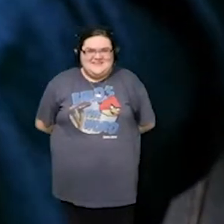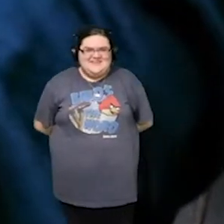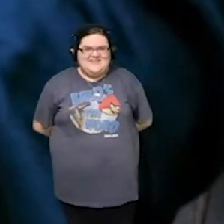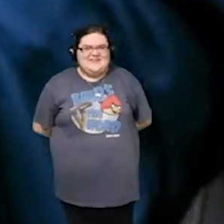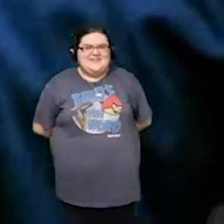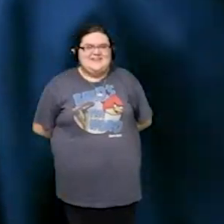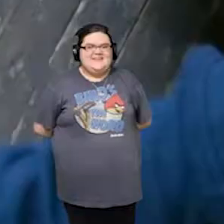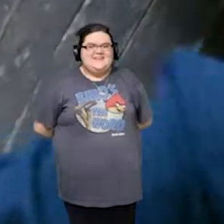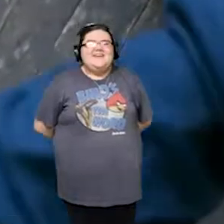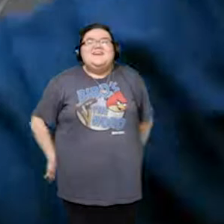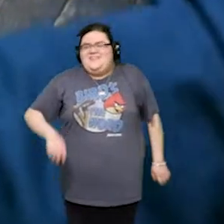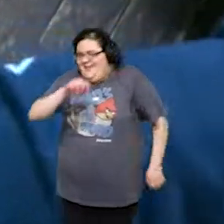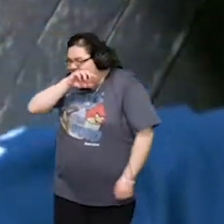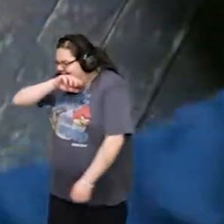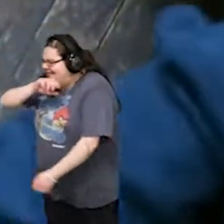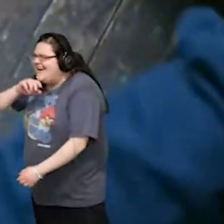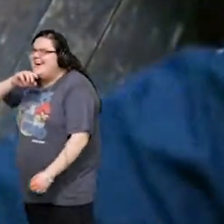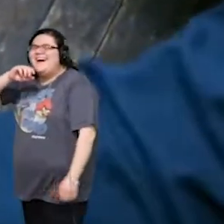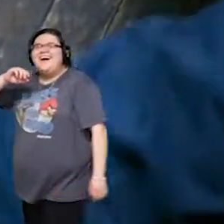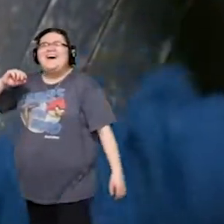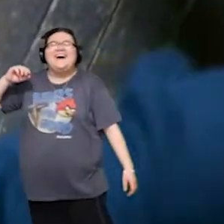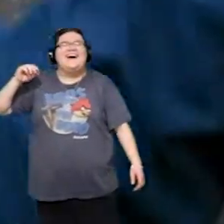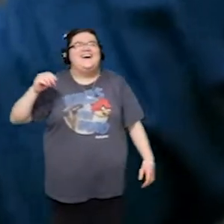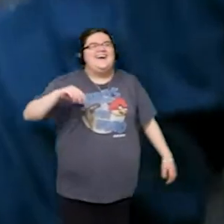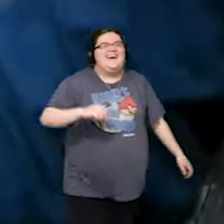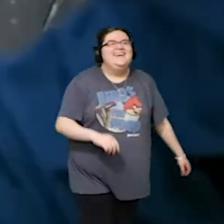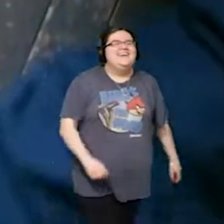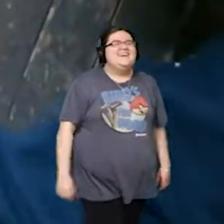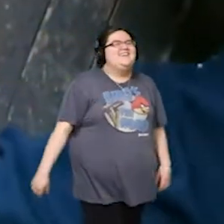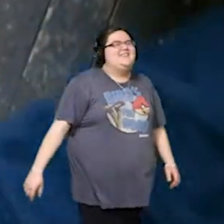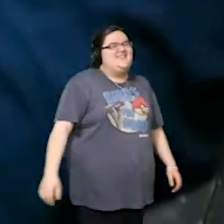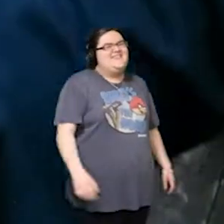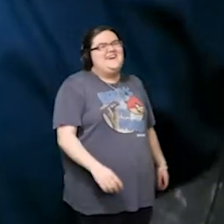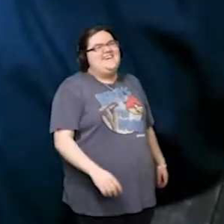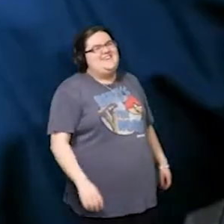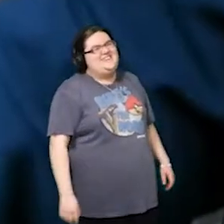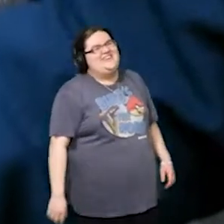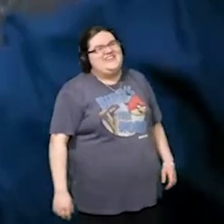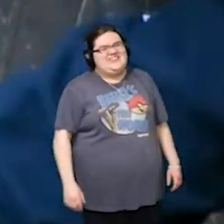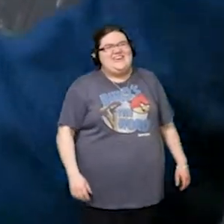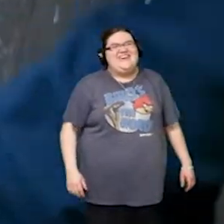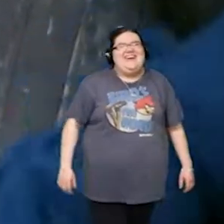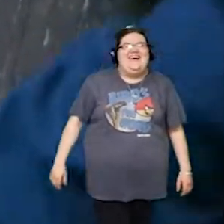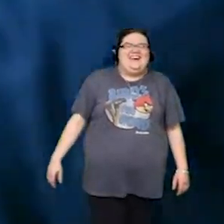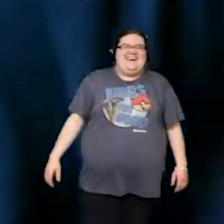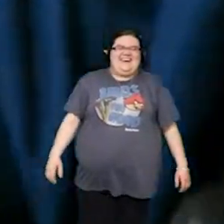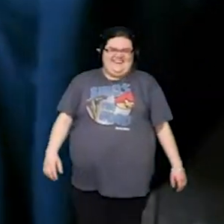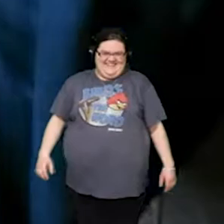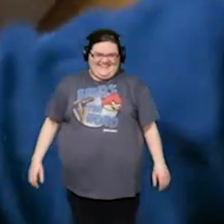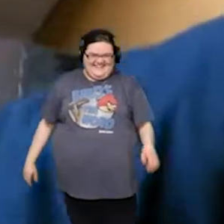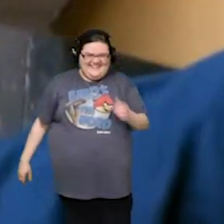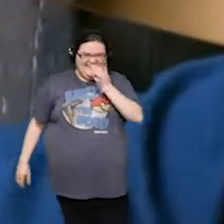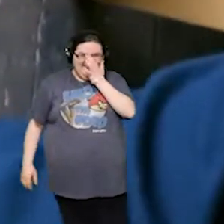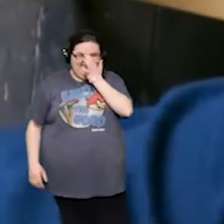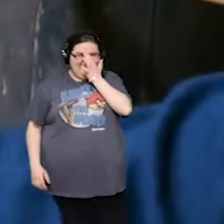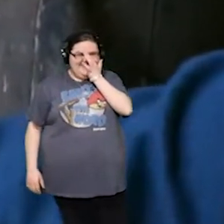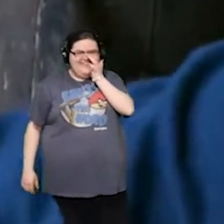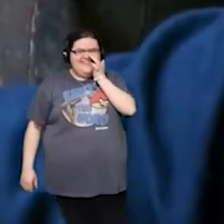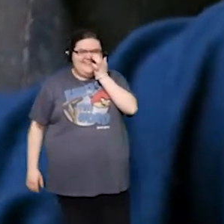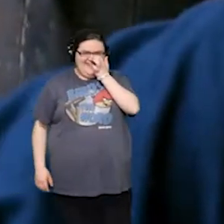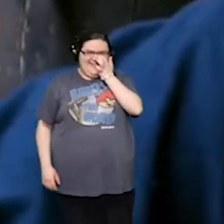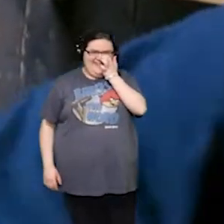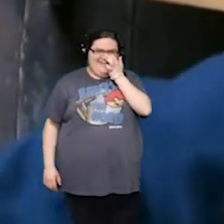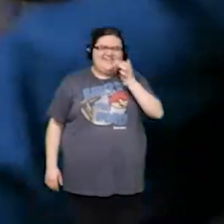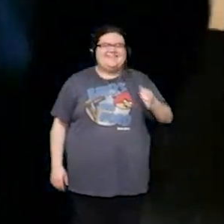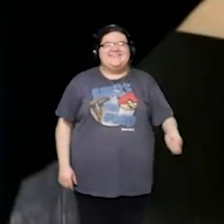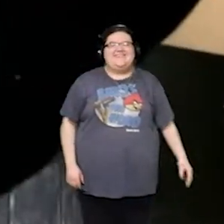beard, minus JJ. And then usually, typically, when I have my hair cut, I use this and this together. These are great. They smell amazing as well. And then we've got this one. We've